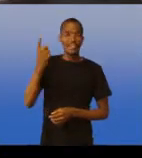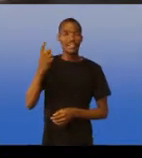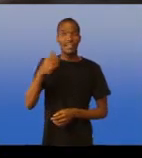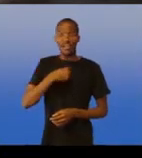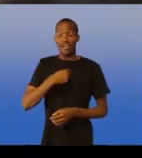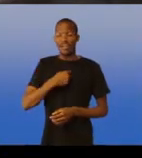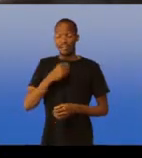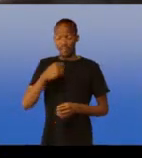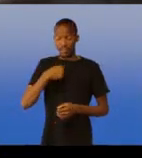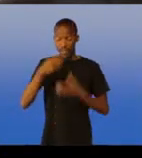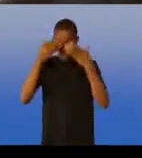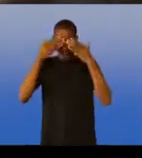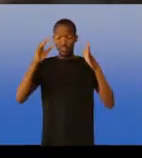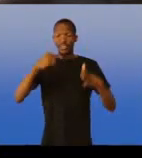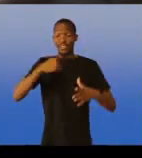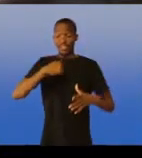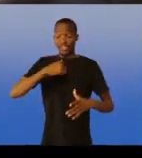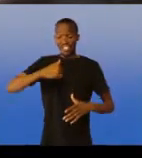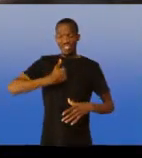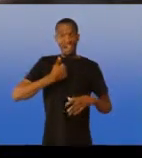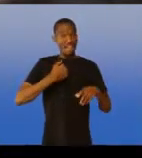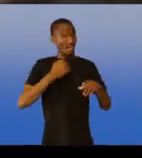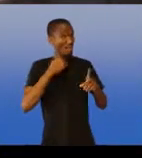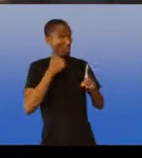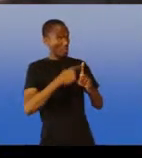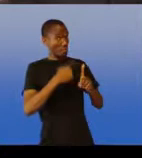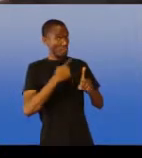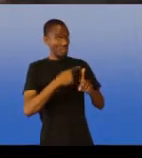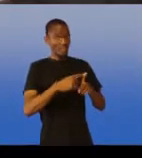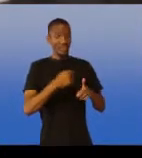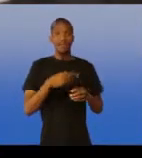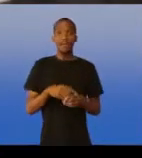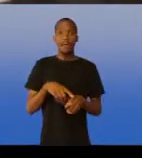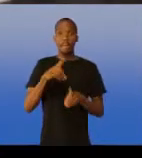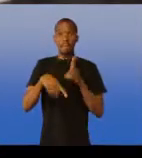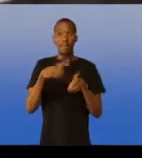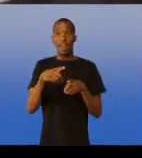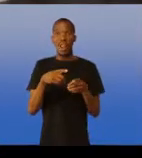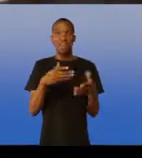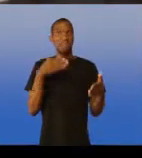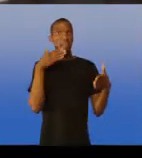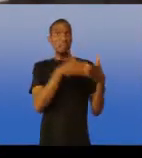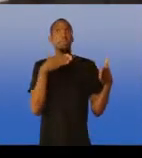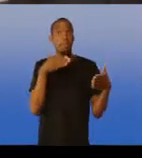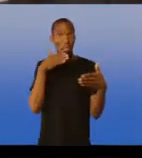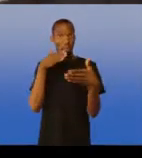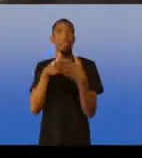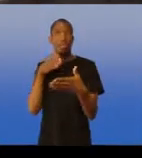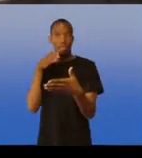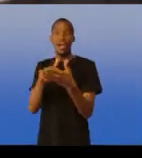ke lemoga gore ke HIV positive ke kgethololo le